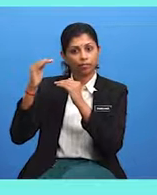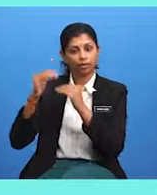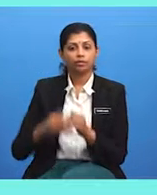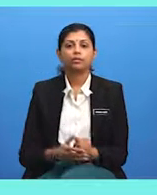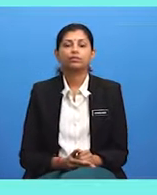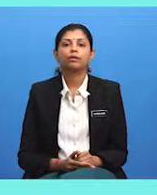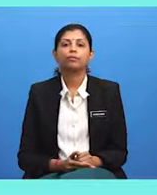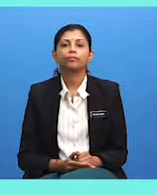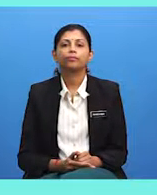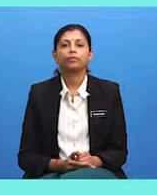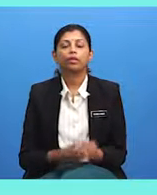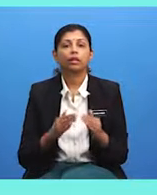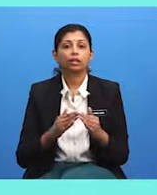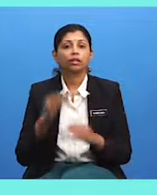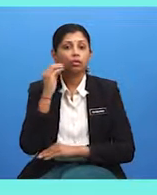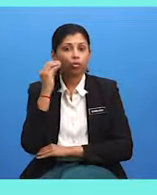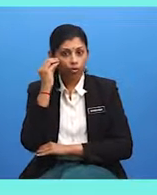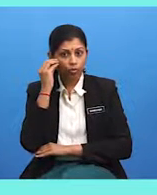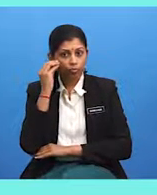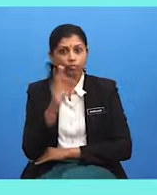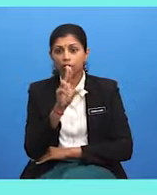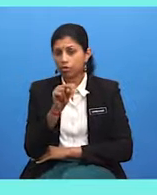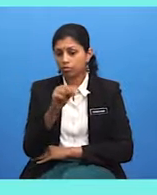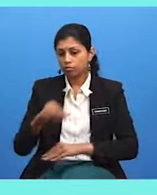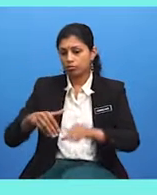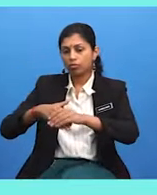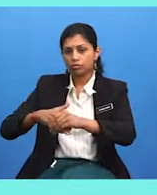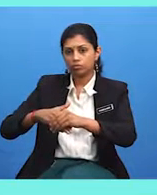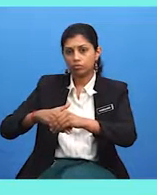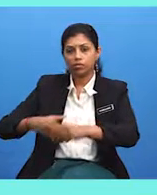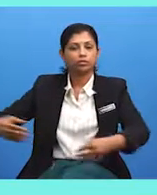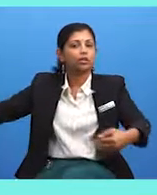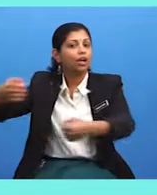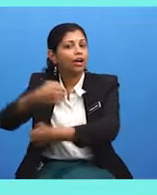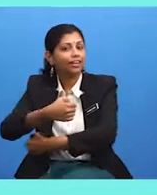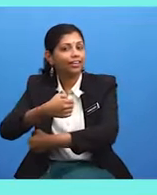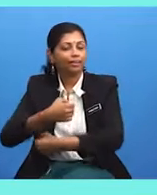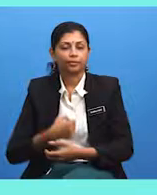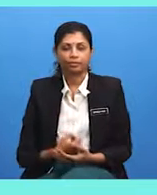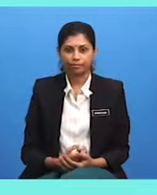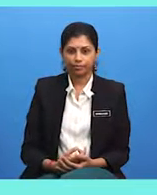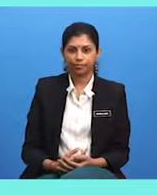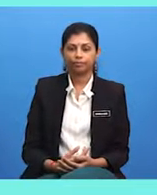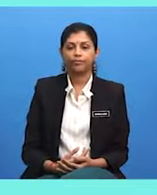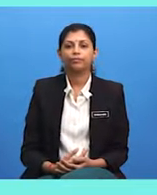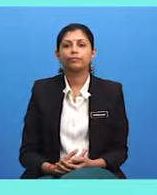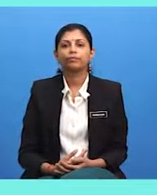home, people should avoid hugging or shaking hands with those vulnerable to the